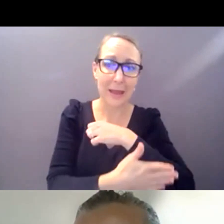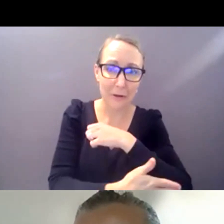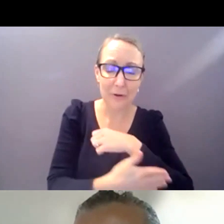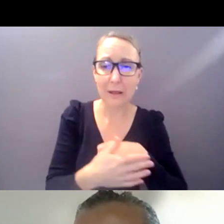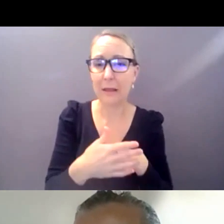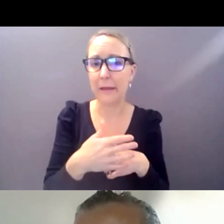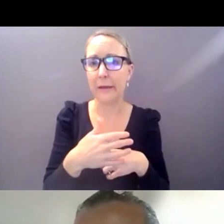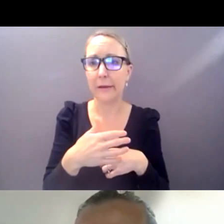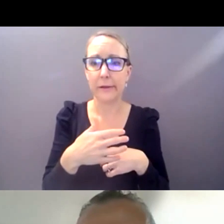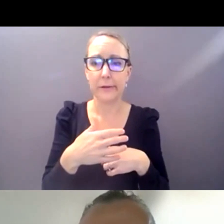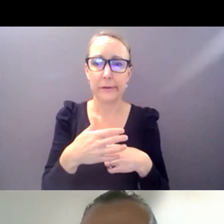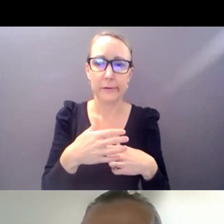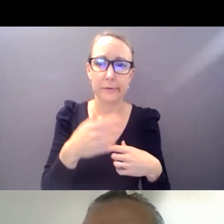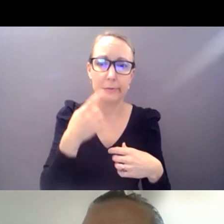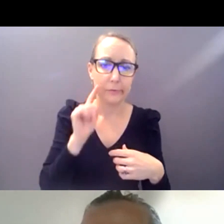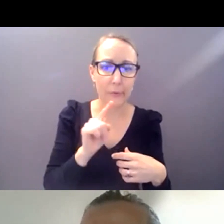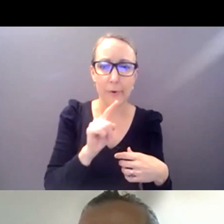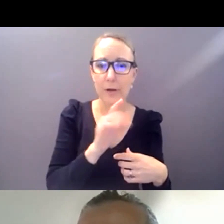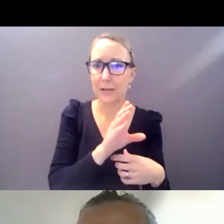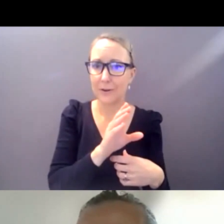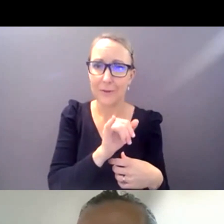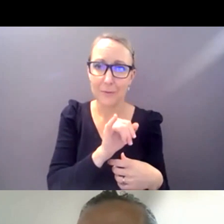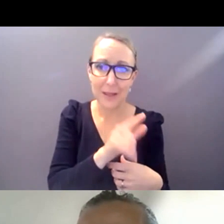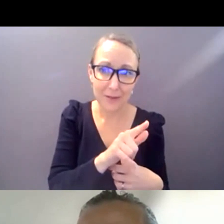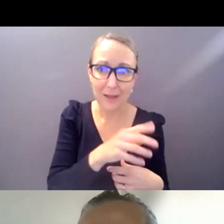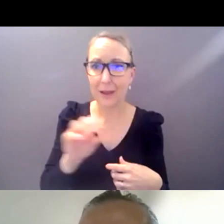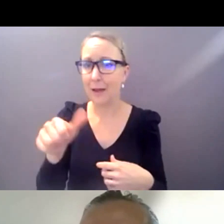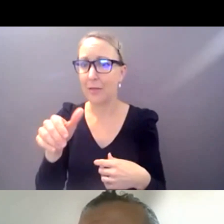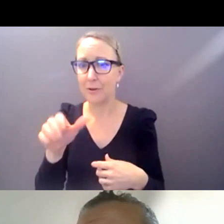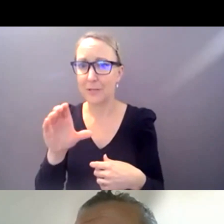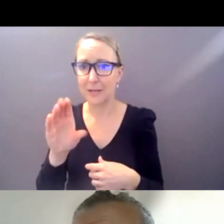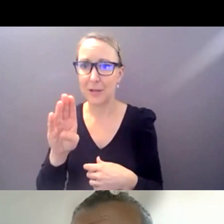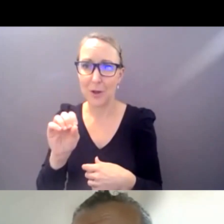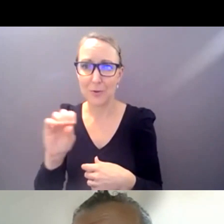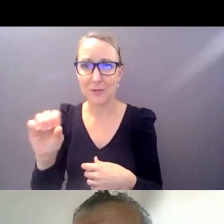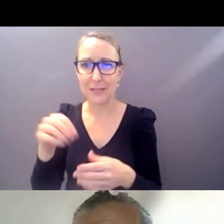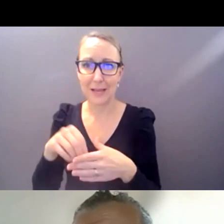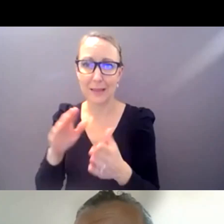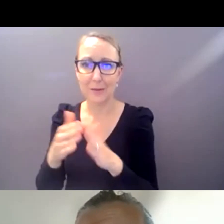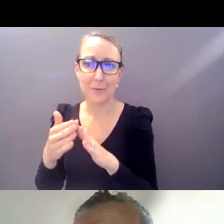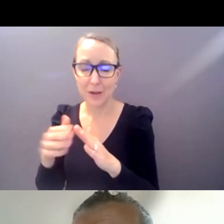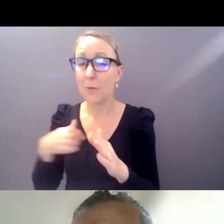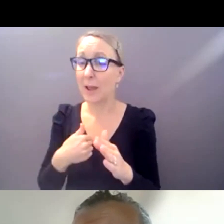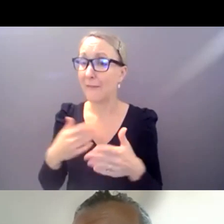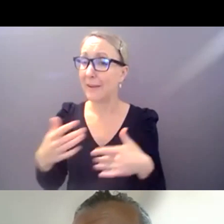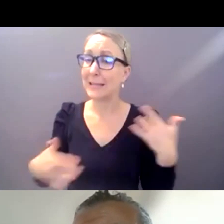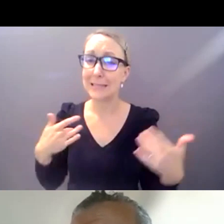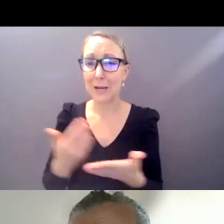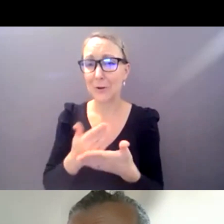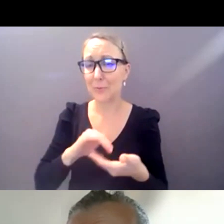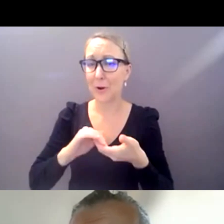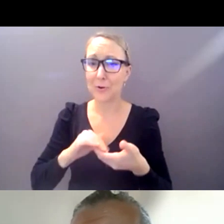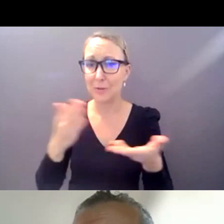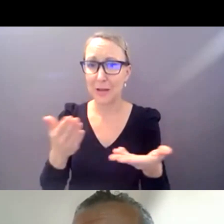the services at Marin Center for Independent Living and other CBOs in our community. And we have an exciting new partnership in Marin called the Aging